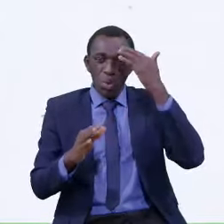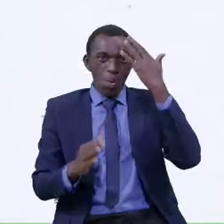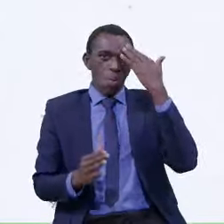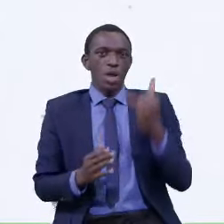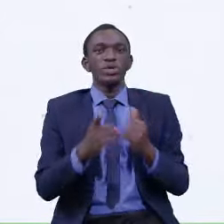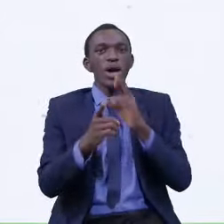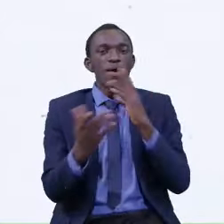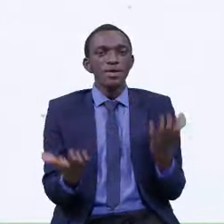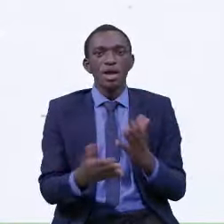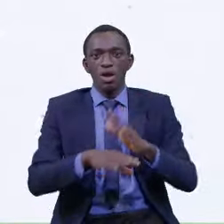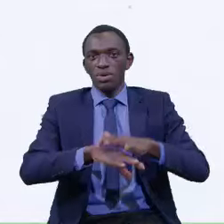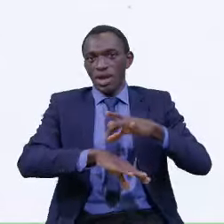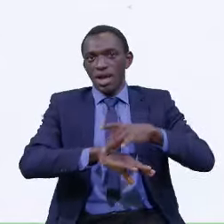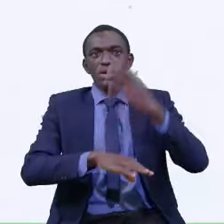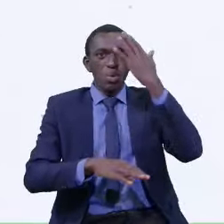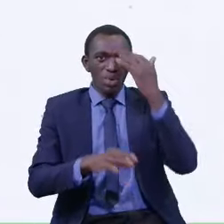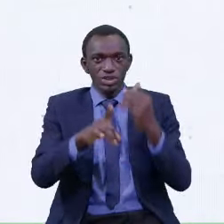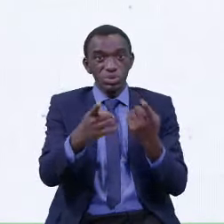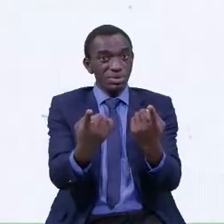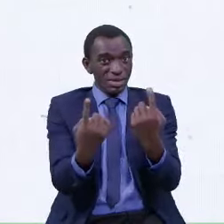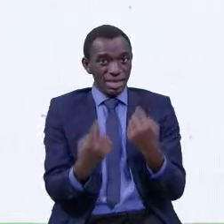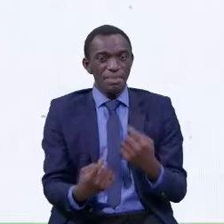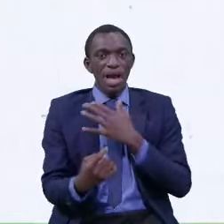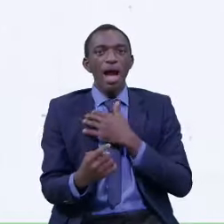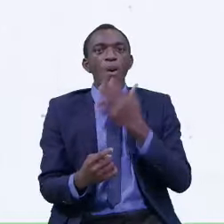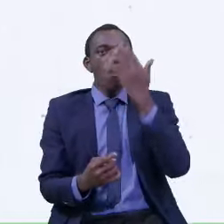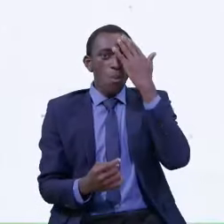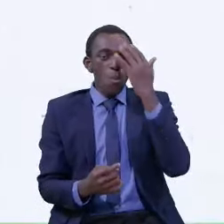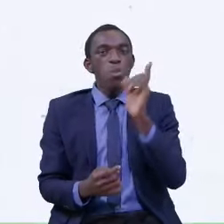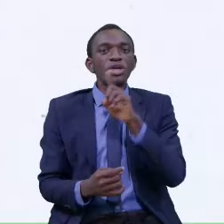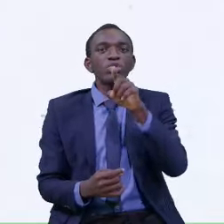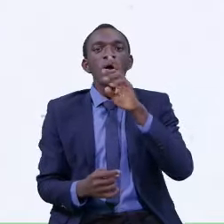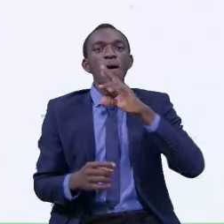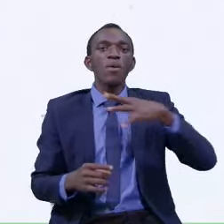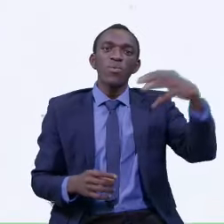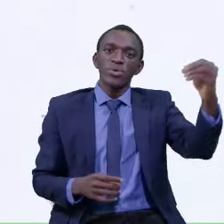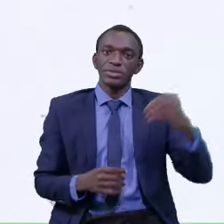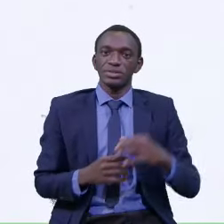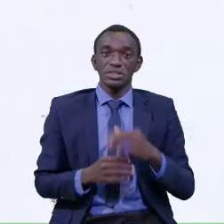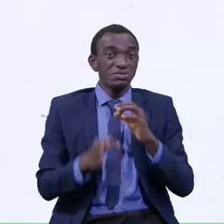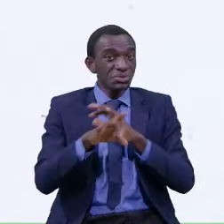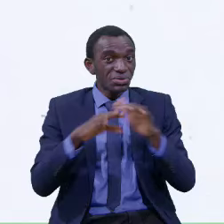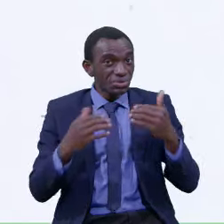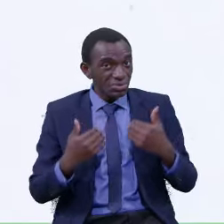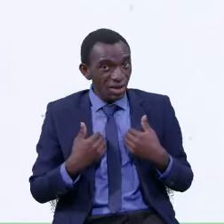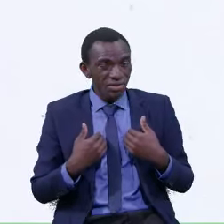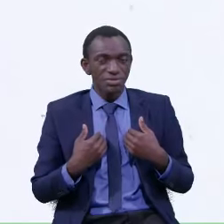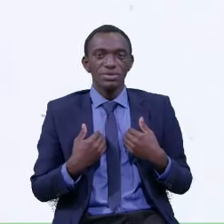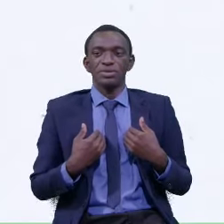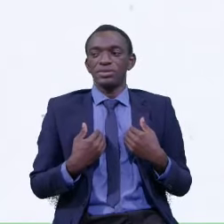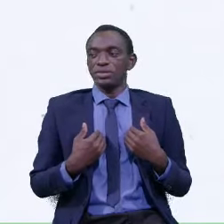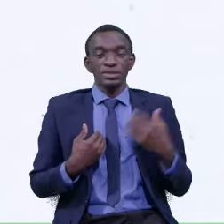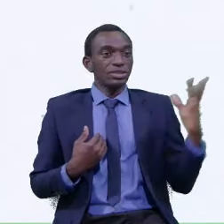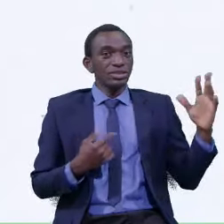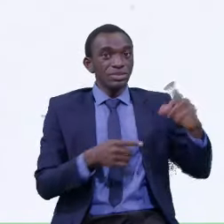you're living, and where you are going. They say, stay here. Would you imagine if